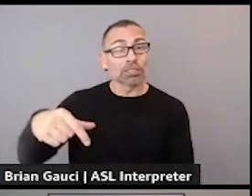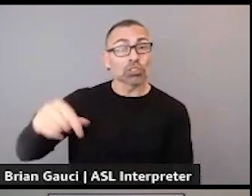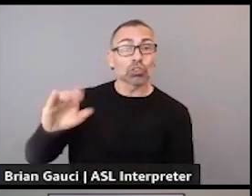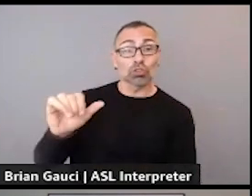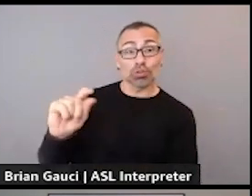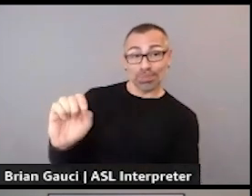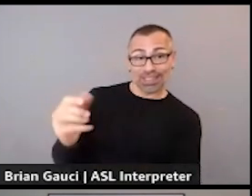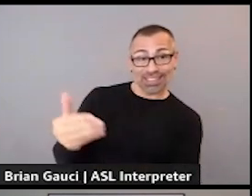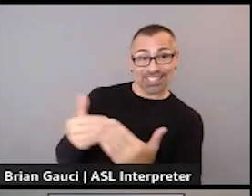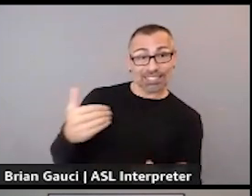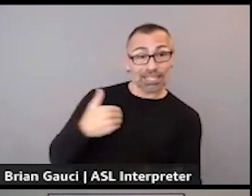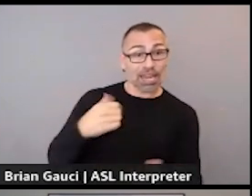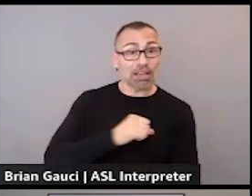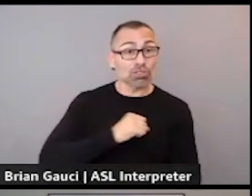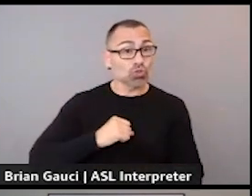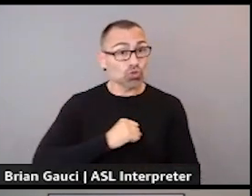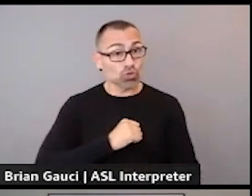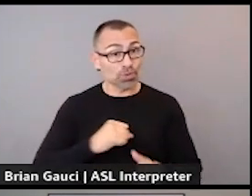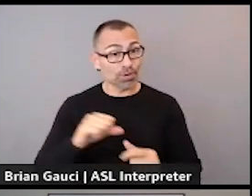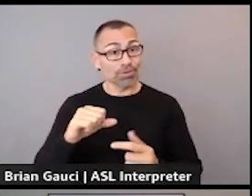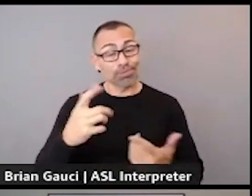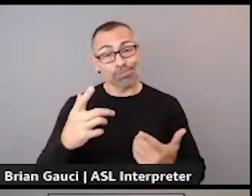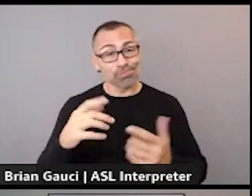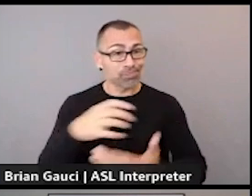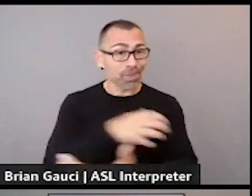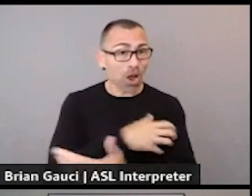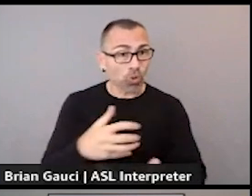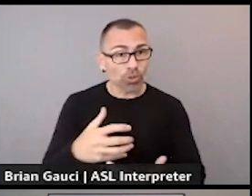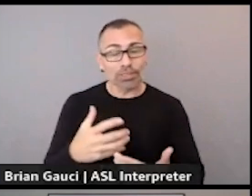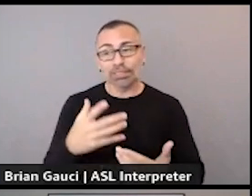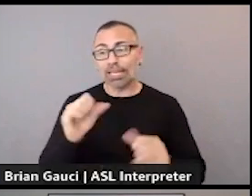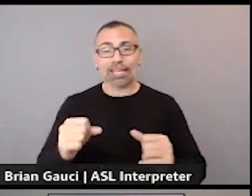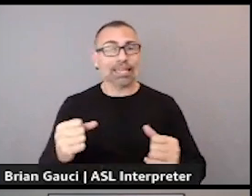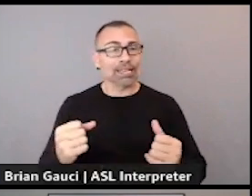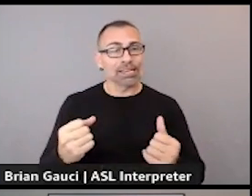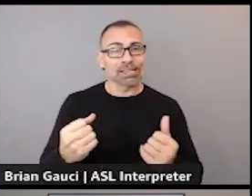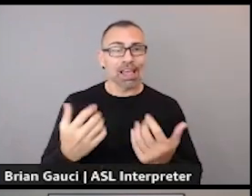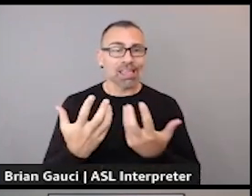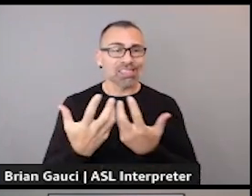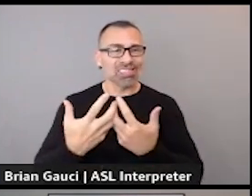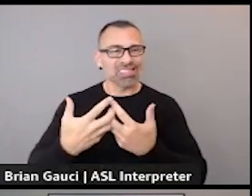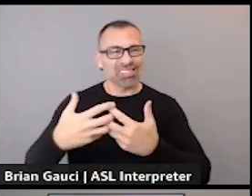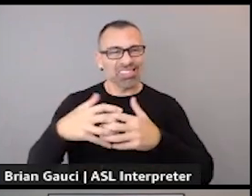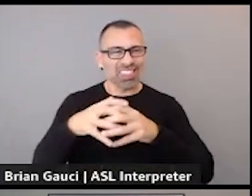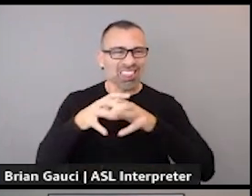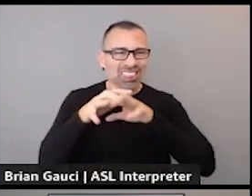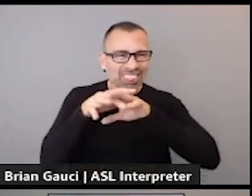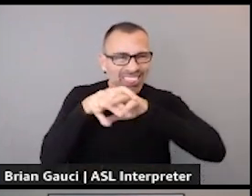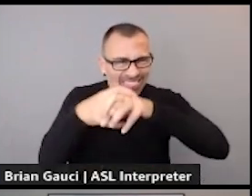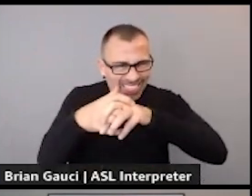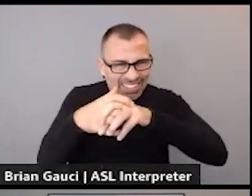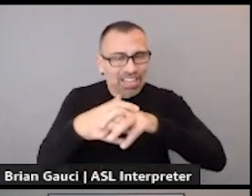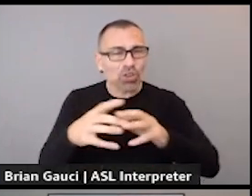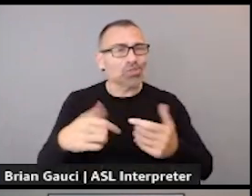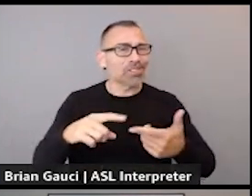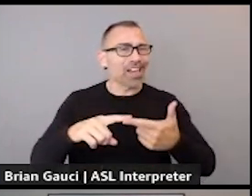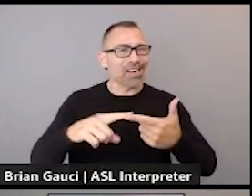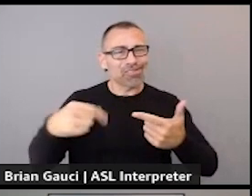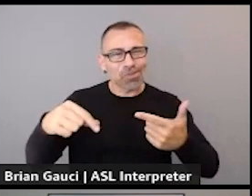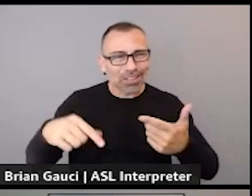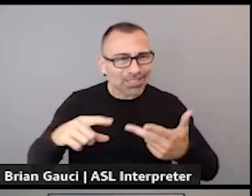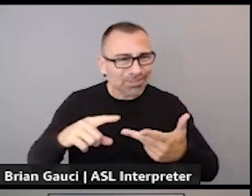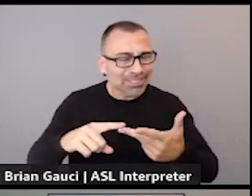well are really like, imagine trying to do a traveling salesman problem or financial optimization. You're not